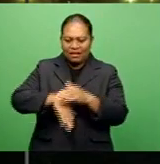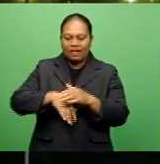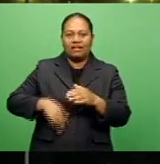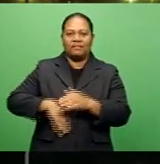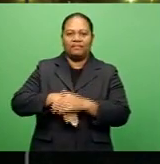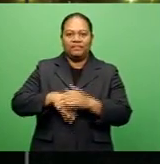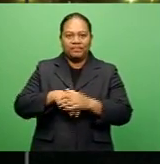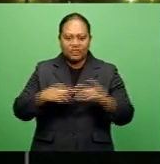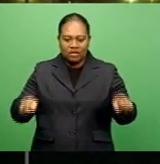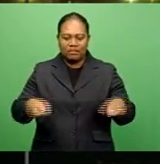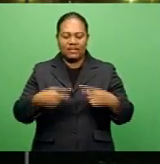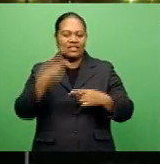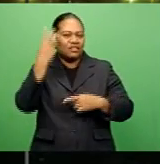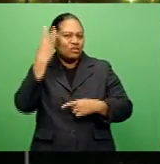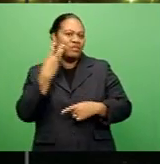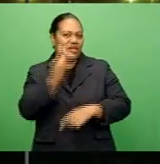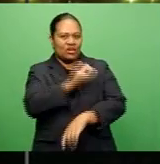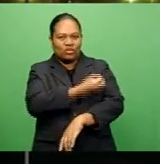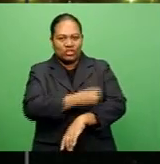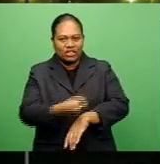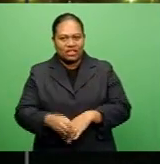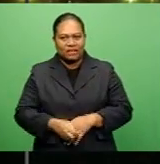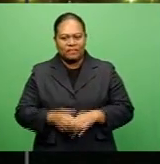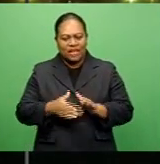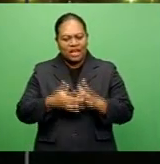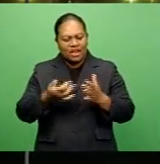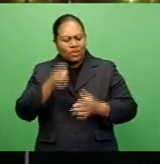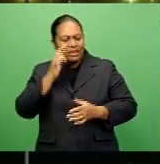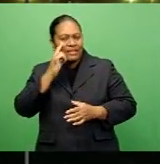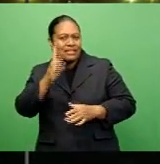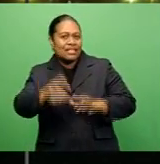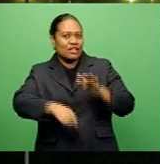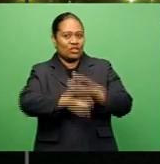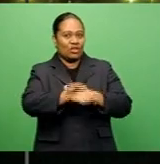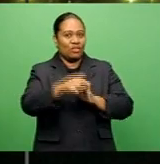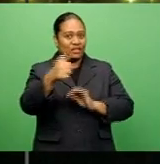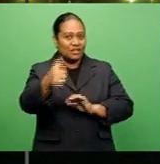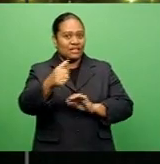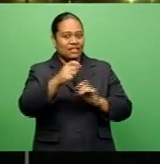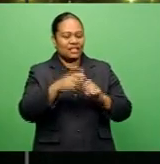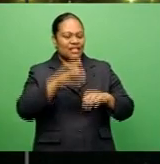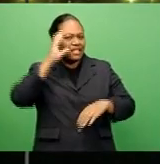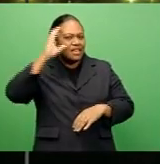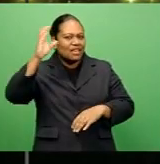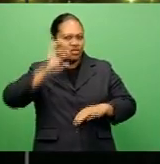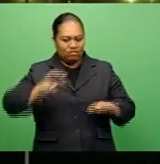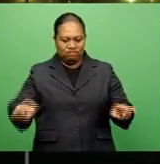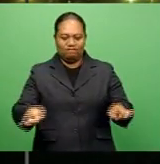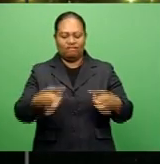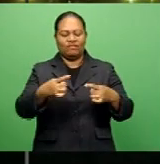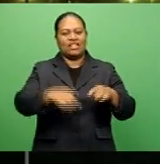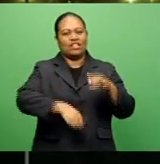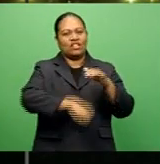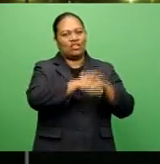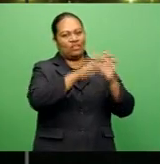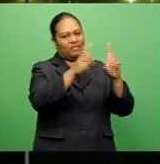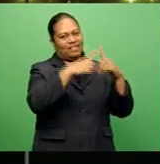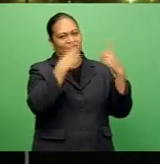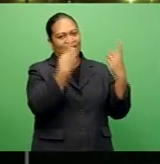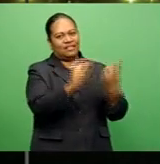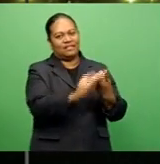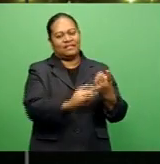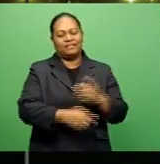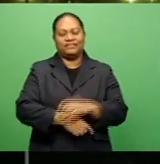the Oceania region. This will see the top 6 teams in the country battle in the top tier division.